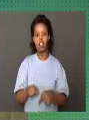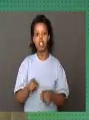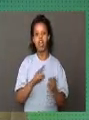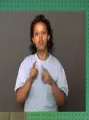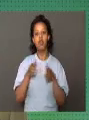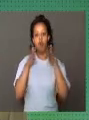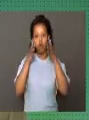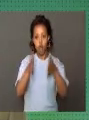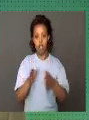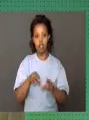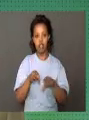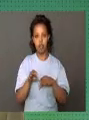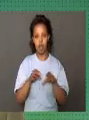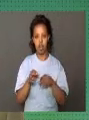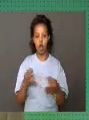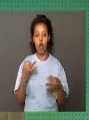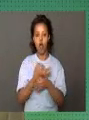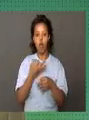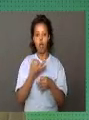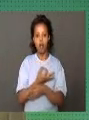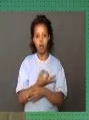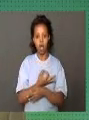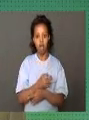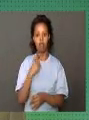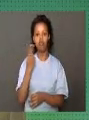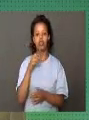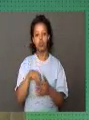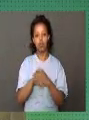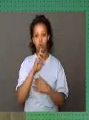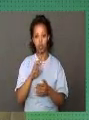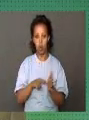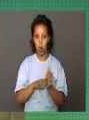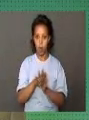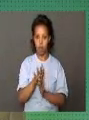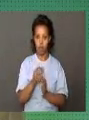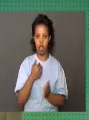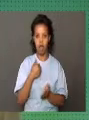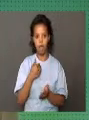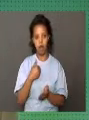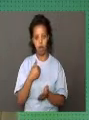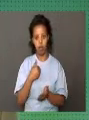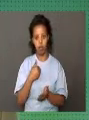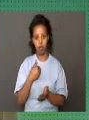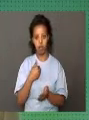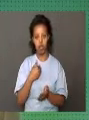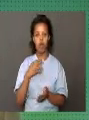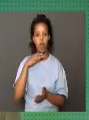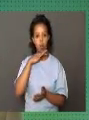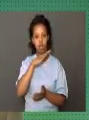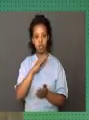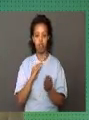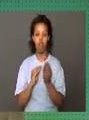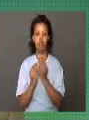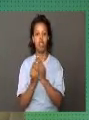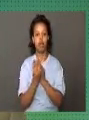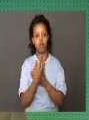focusing on the industrial use of bacteria within the field of sewage treatment.